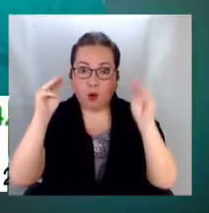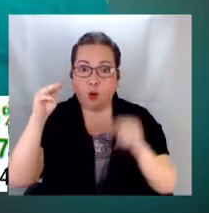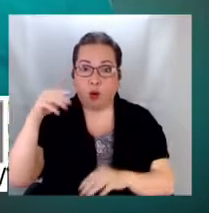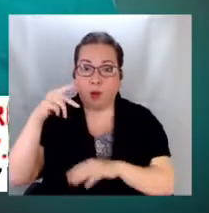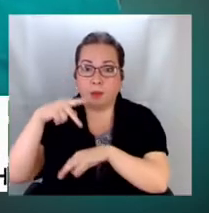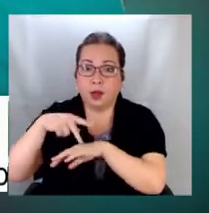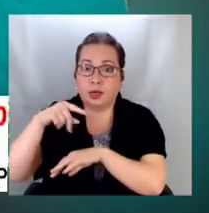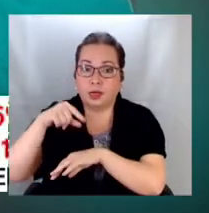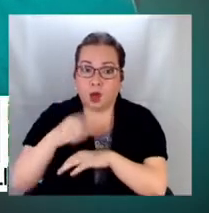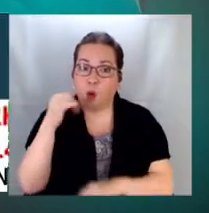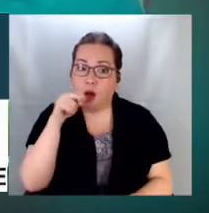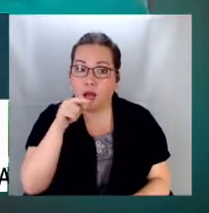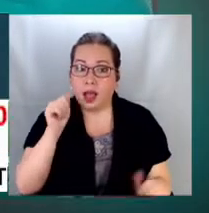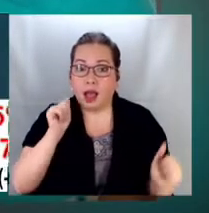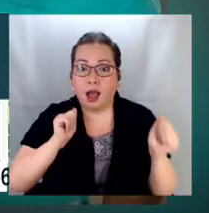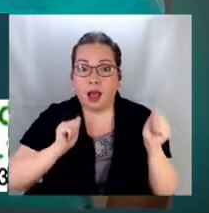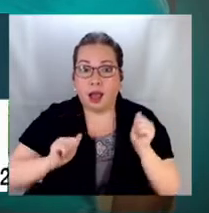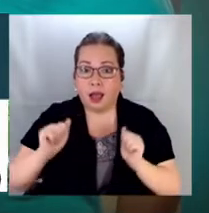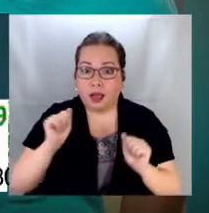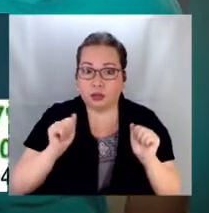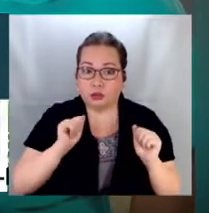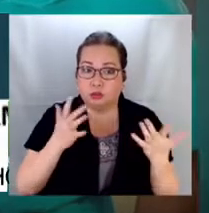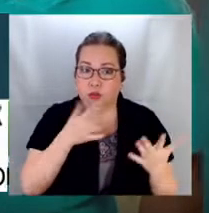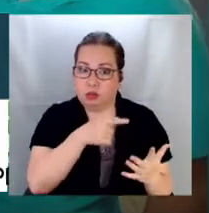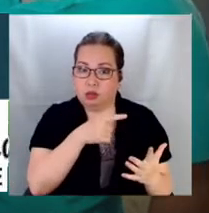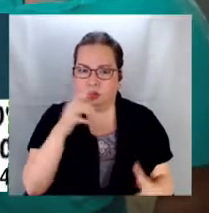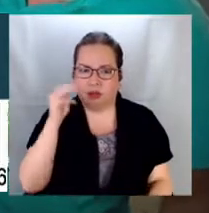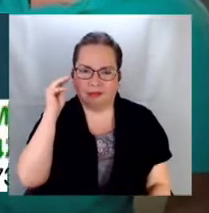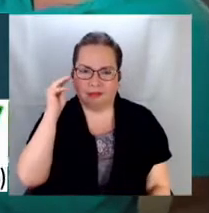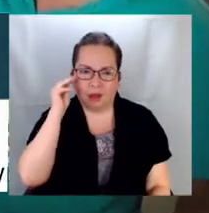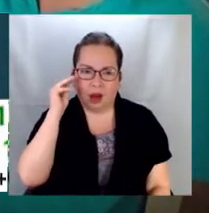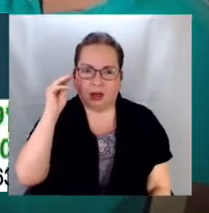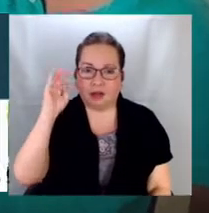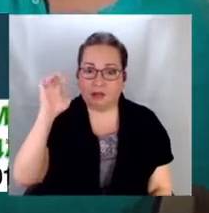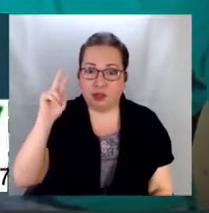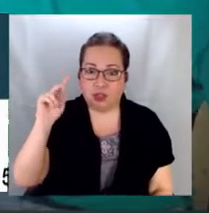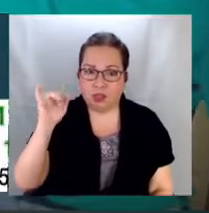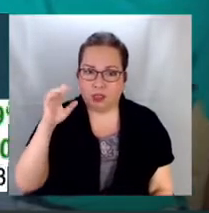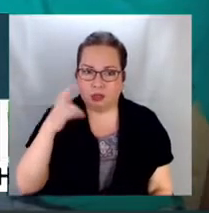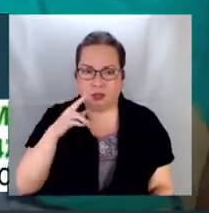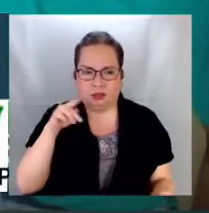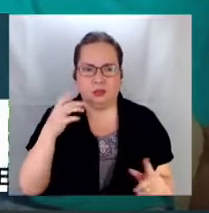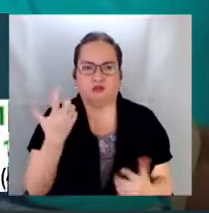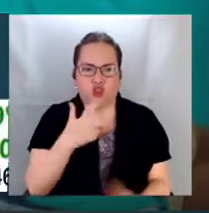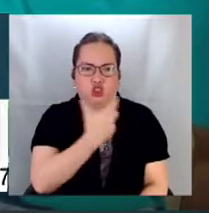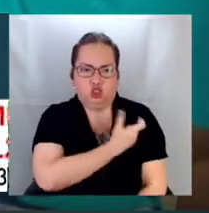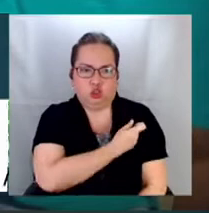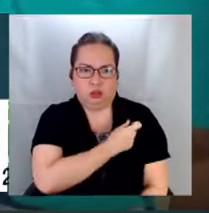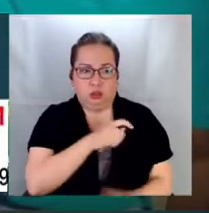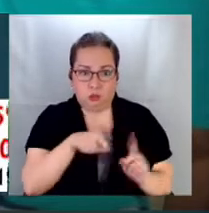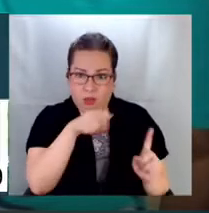Anthony Fernandez raised eyebrows for getting himself vaccinated in Parañaque, despite not being a medical